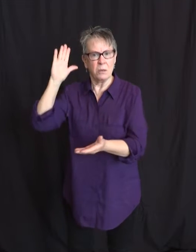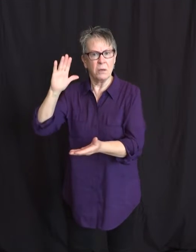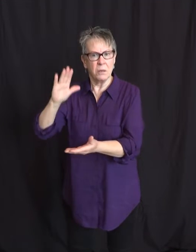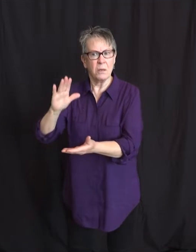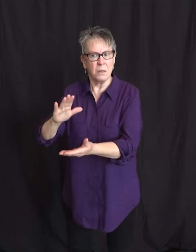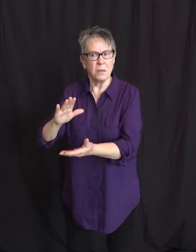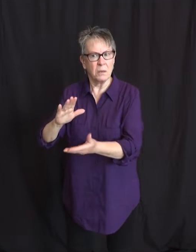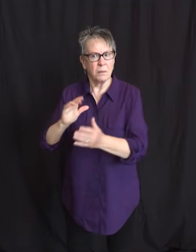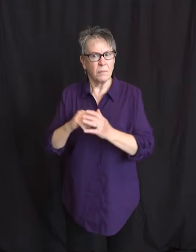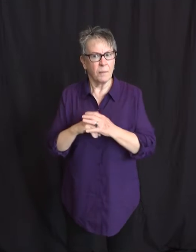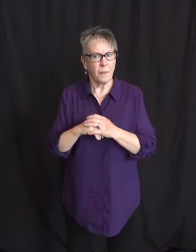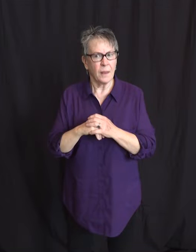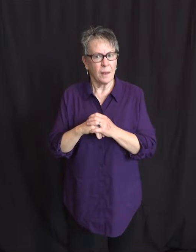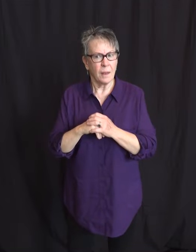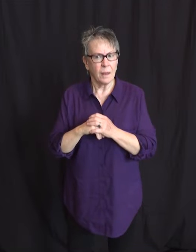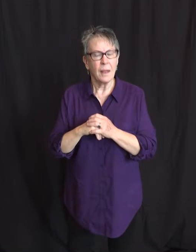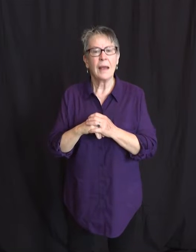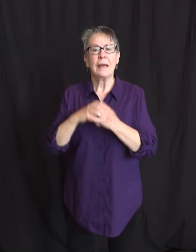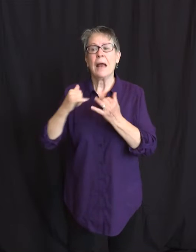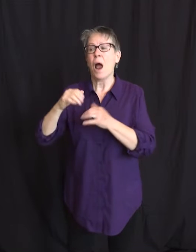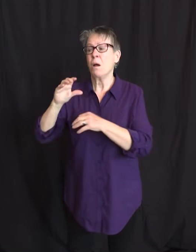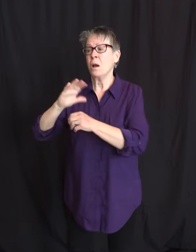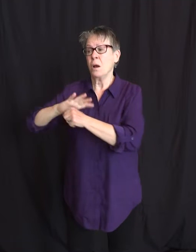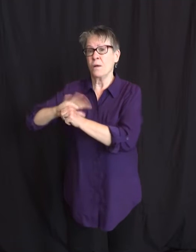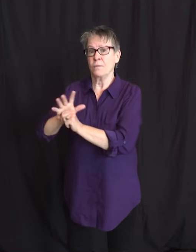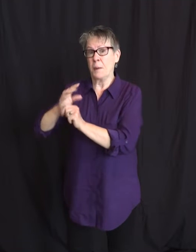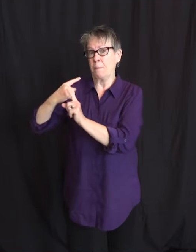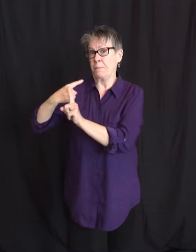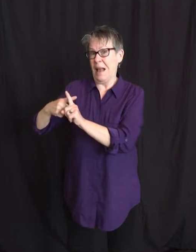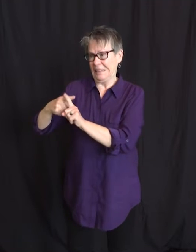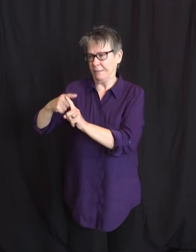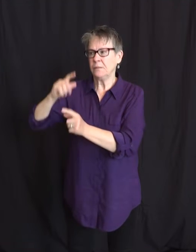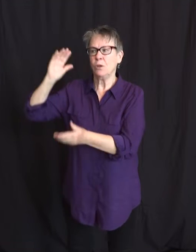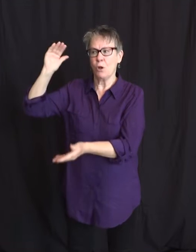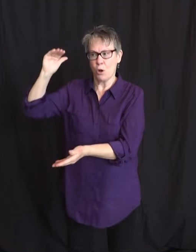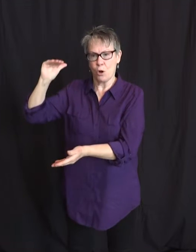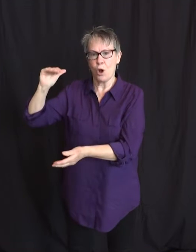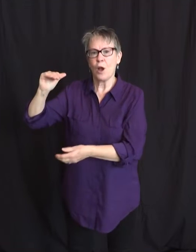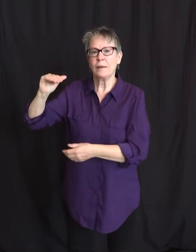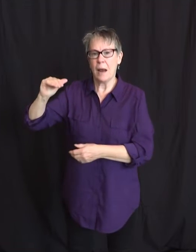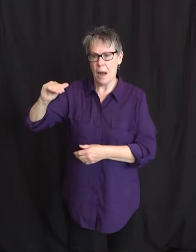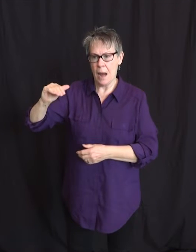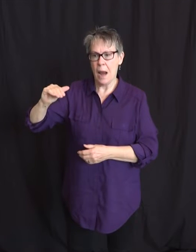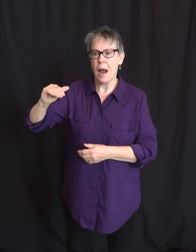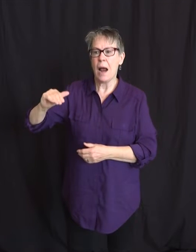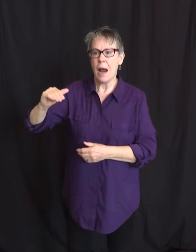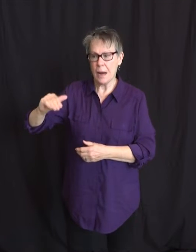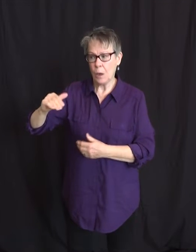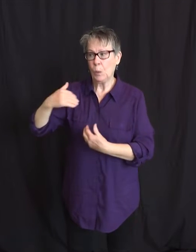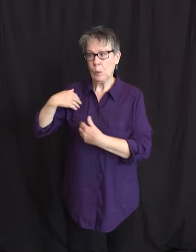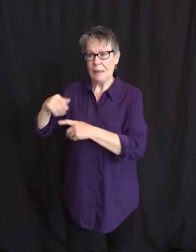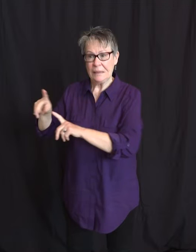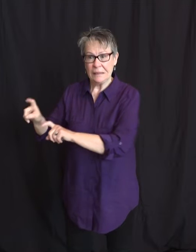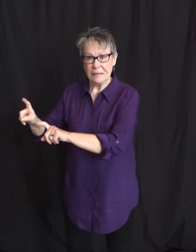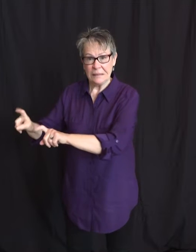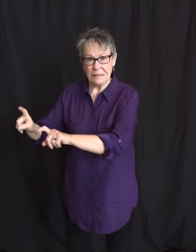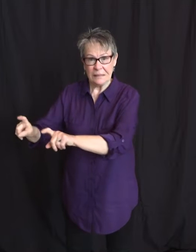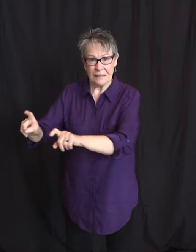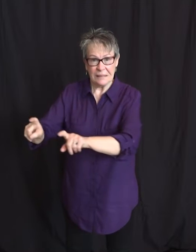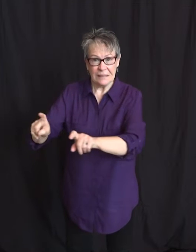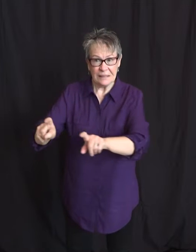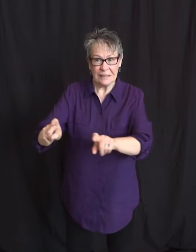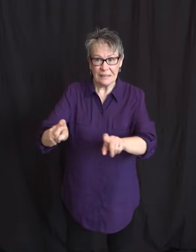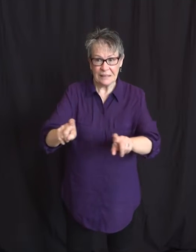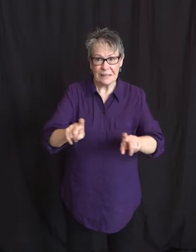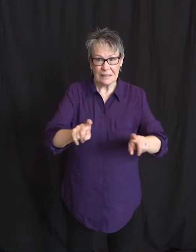here is our cumulative positivity rates, which means you're having hundreds of thousands of tests. It takes a long time to move that gradually down. We